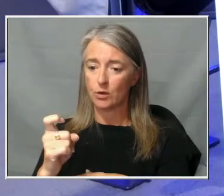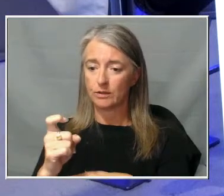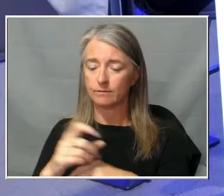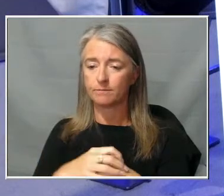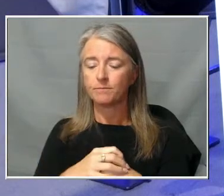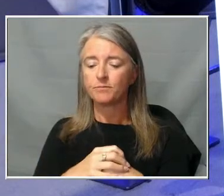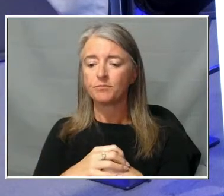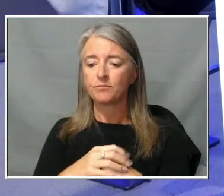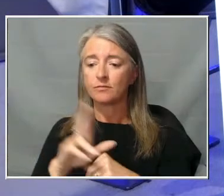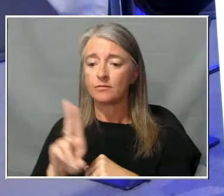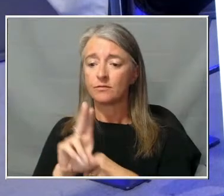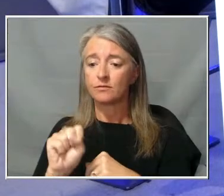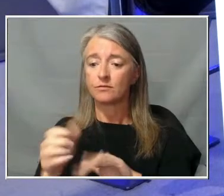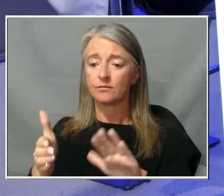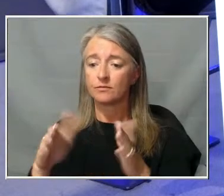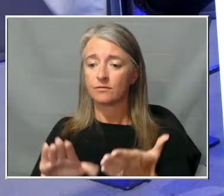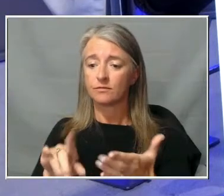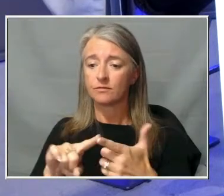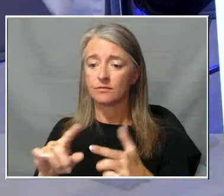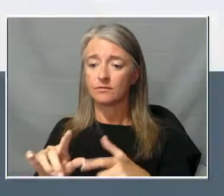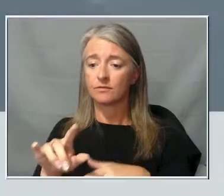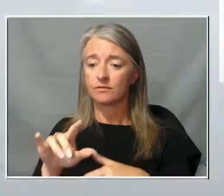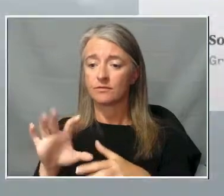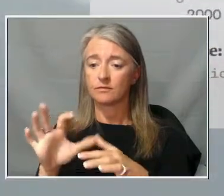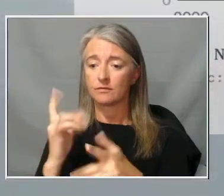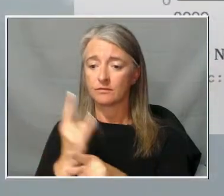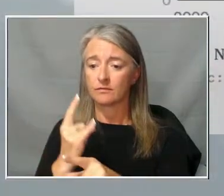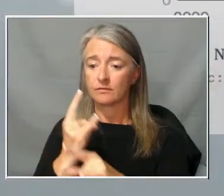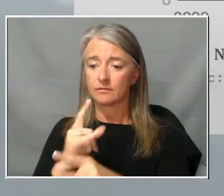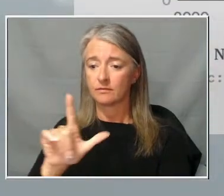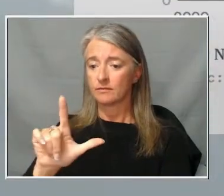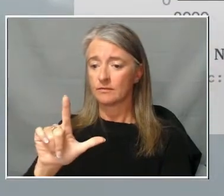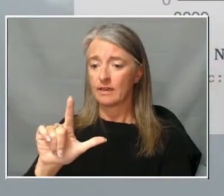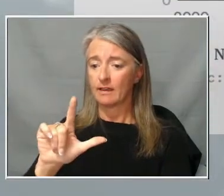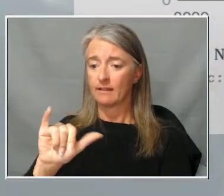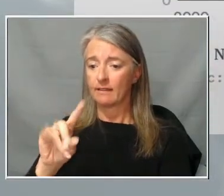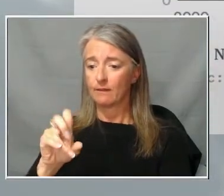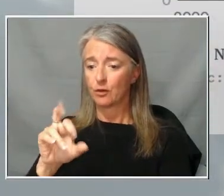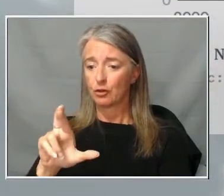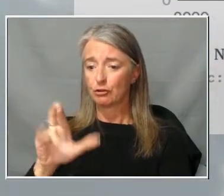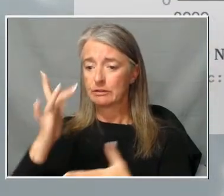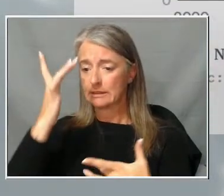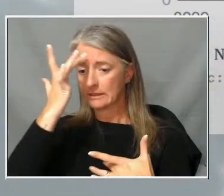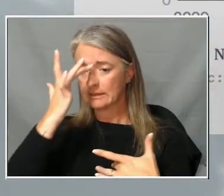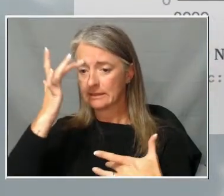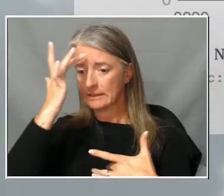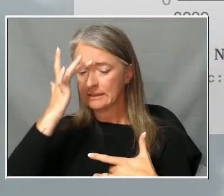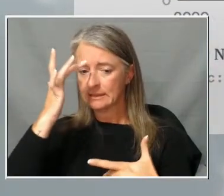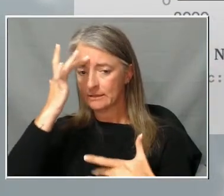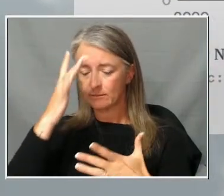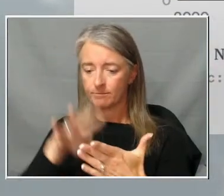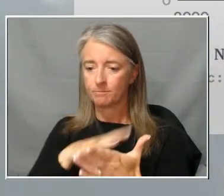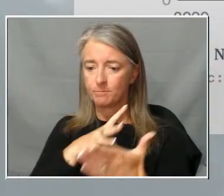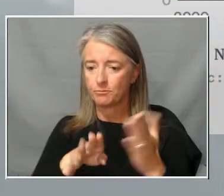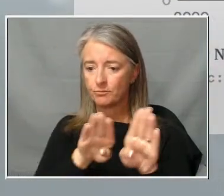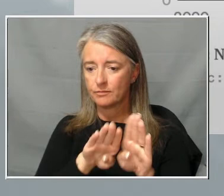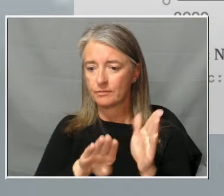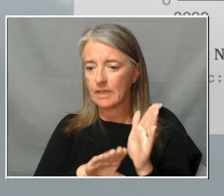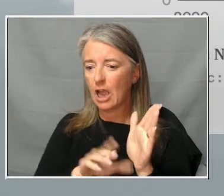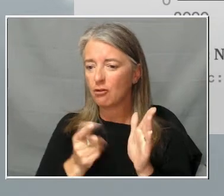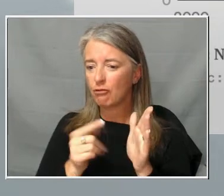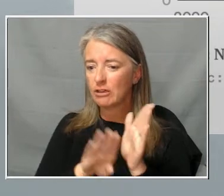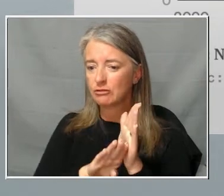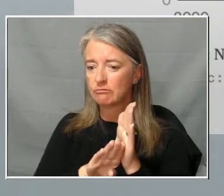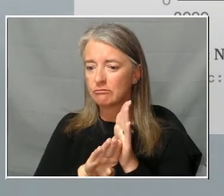to alcohol-associated liver disease. We want to show a graph of that study showing a gradual increase and then a big